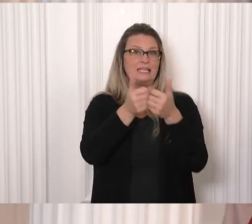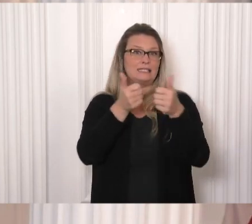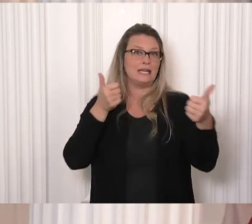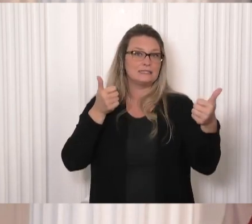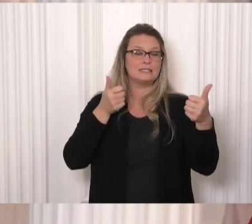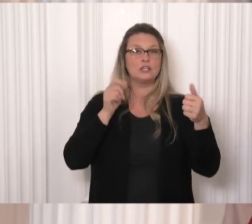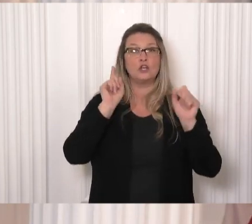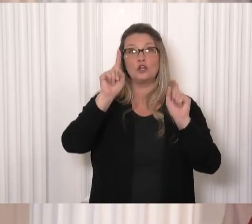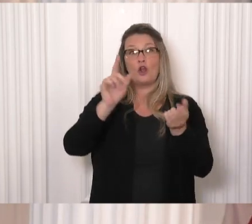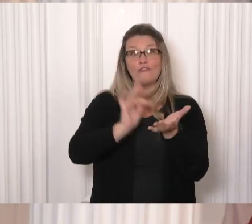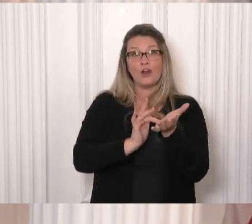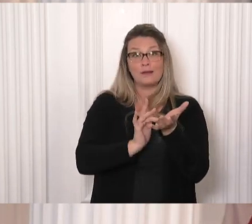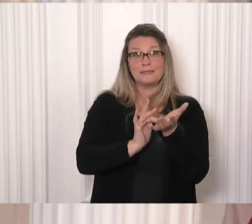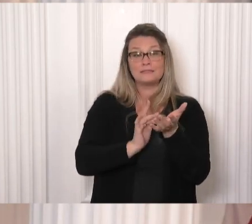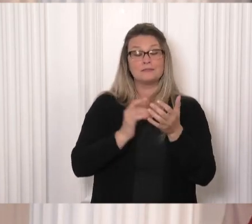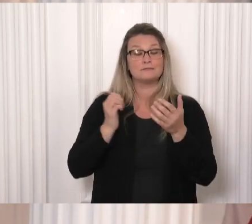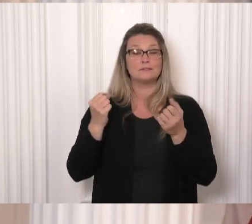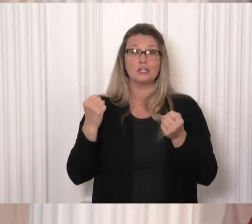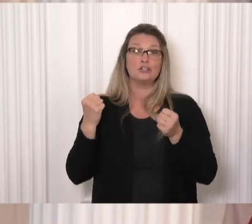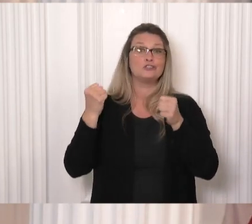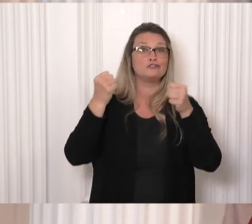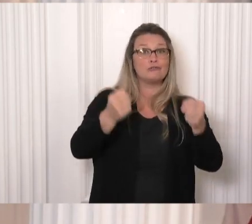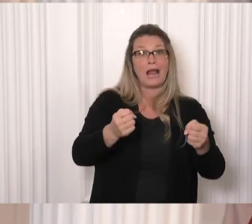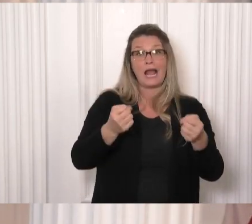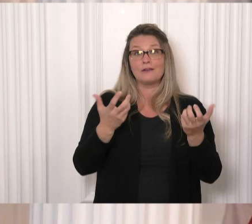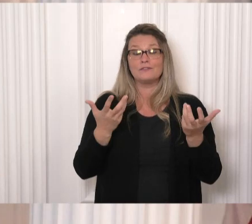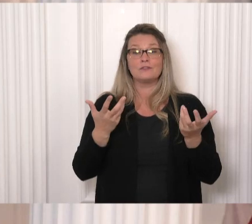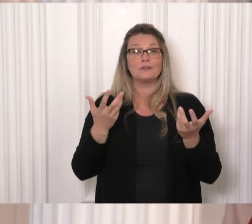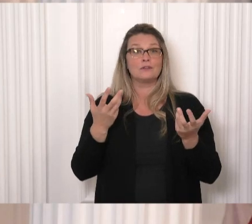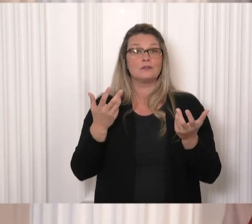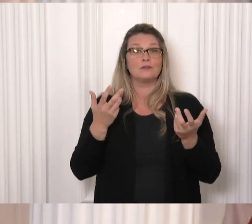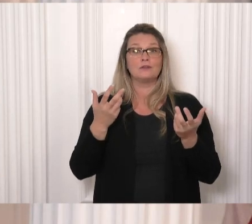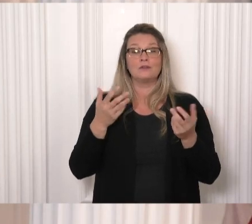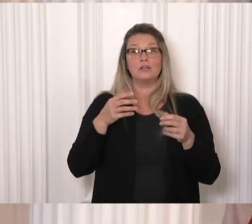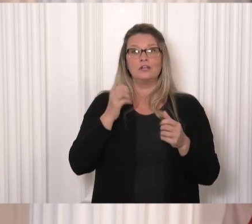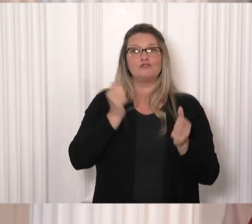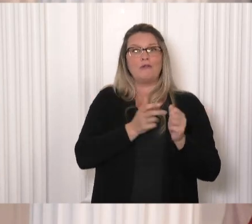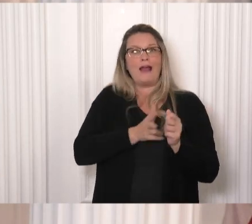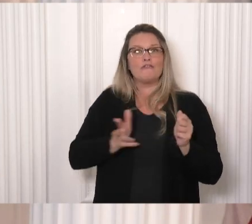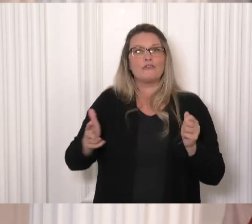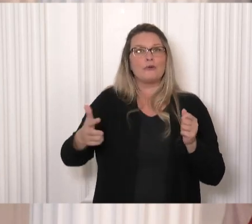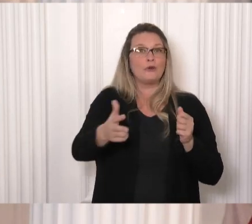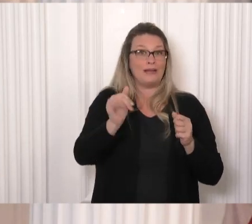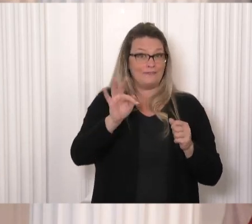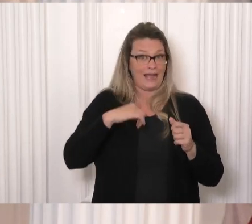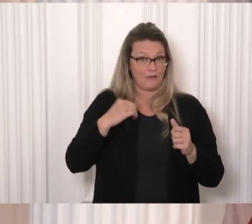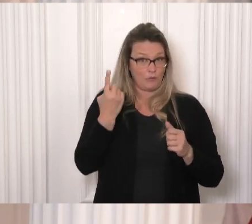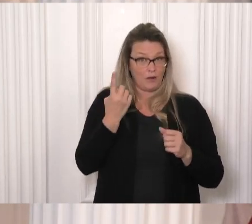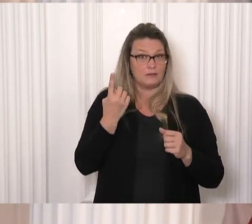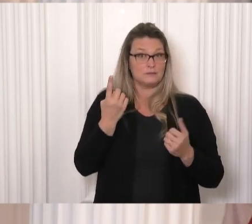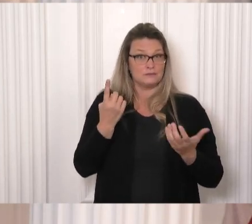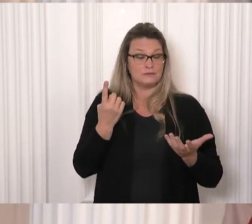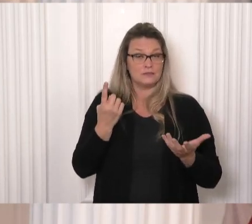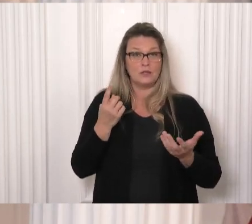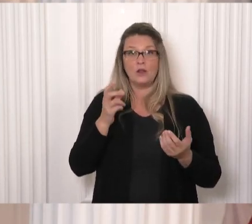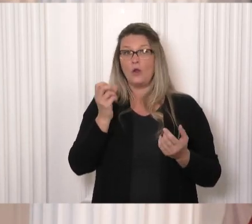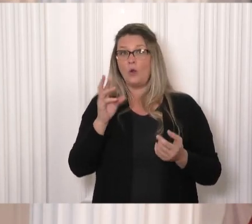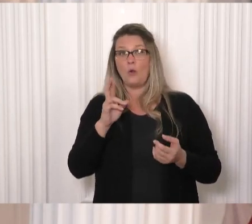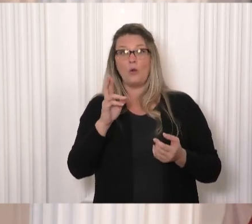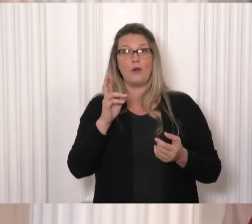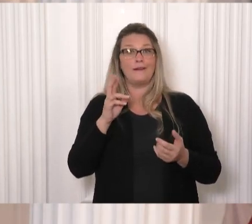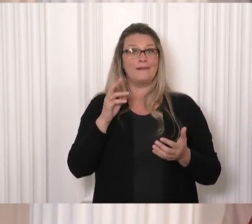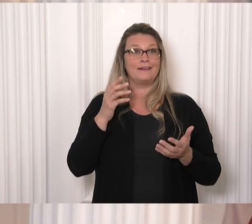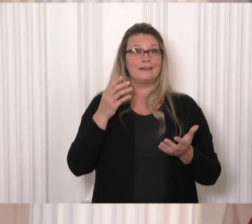the pharmacy, you get in the car, or you go to the drive-through with that. Or stop in if you